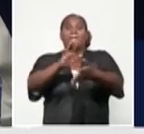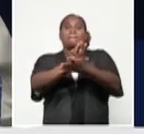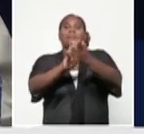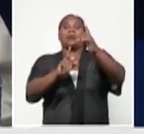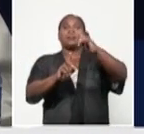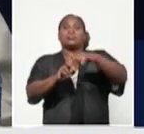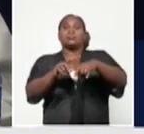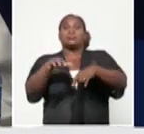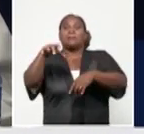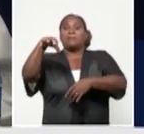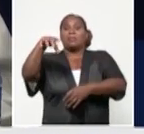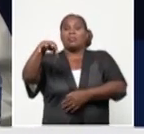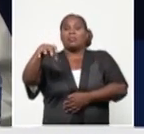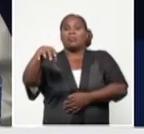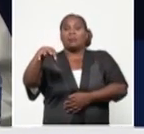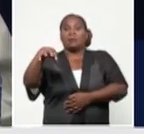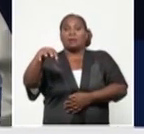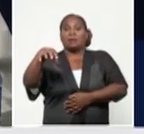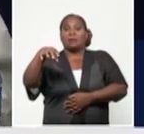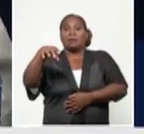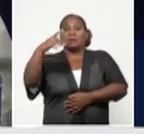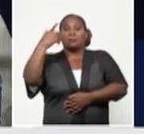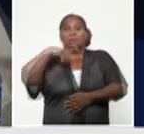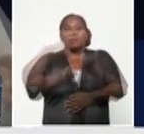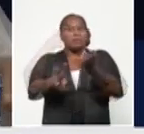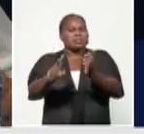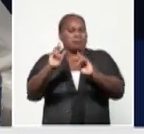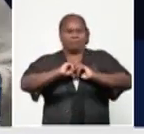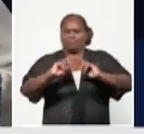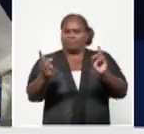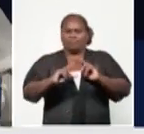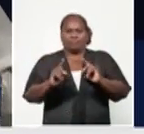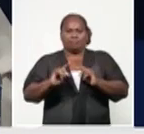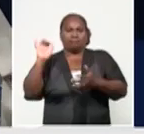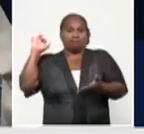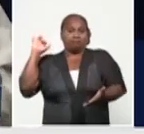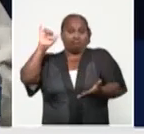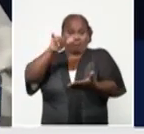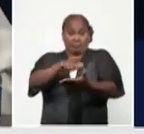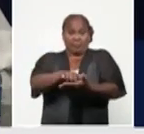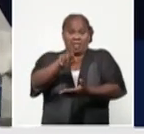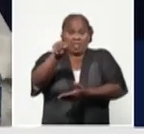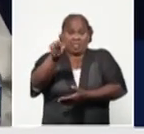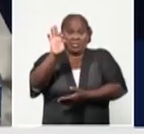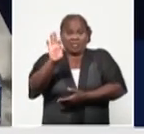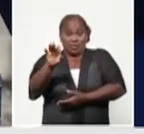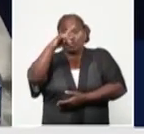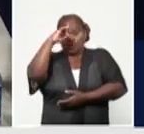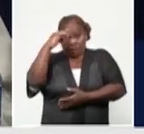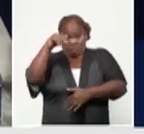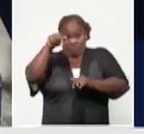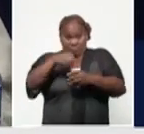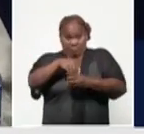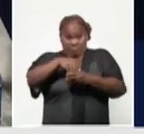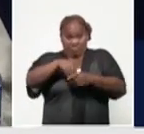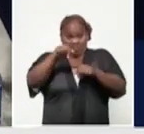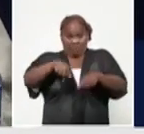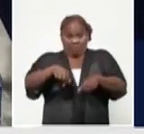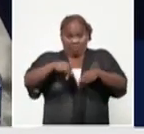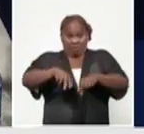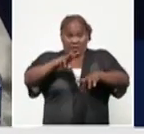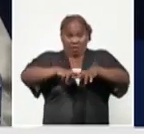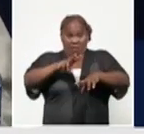Tunas, from practically all of the country's provinces. Of the 18